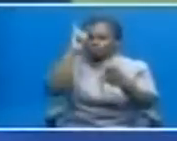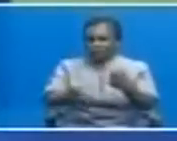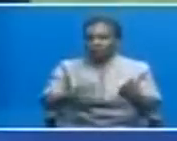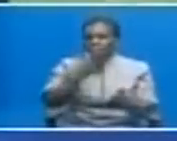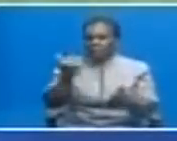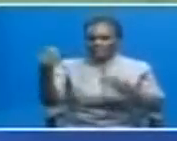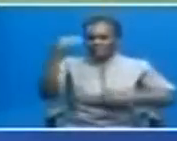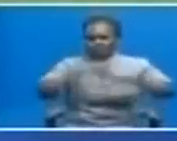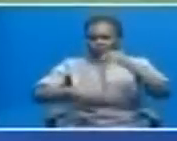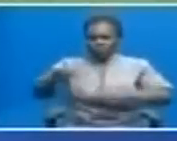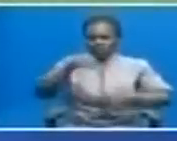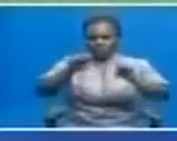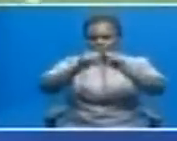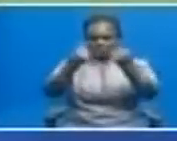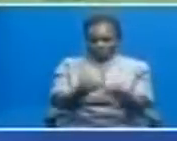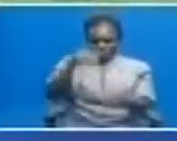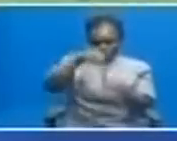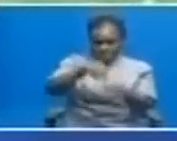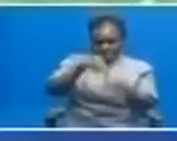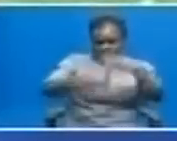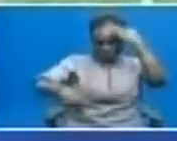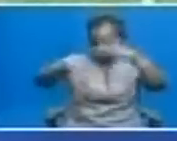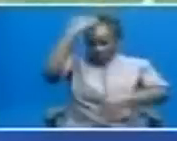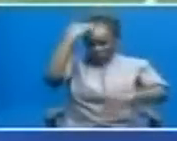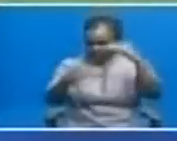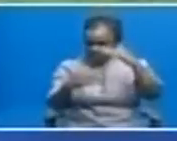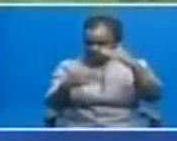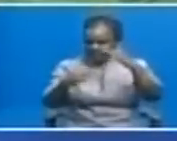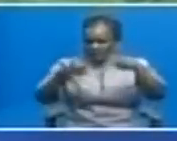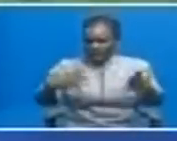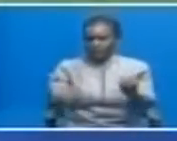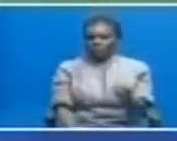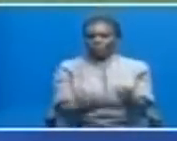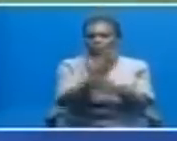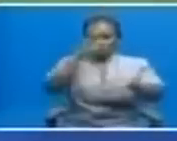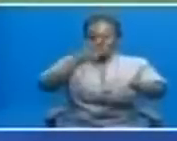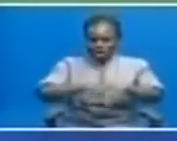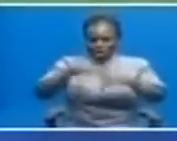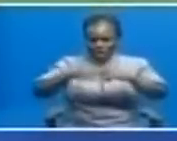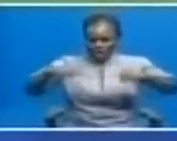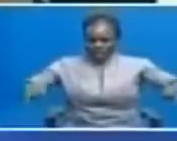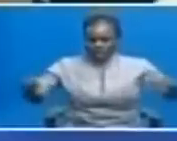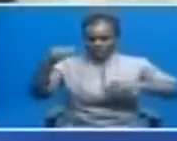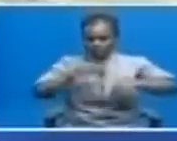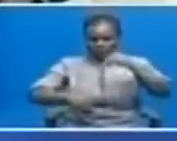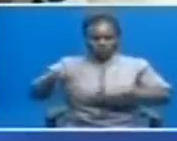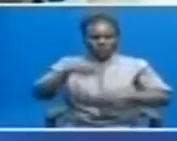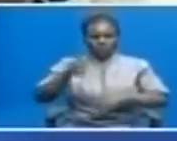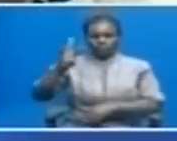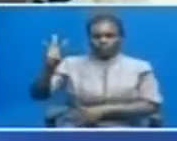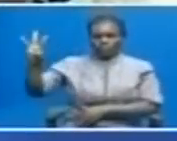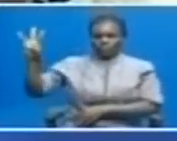the voting system within the university. The walk was creating the online voting portal.